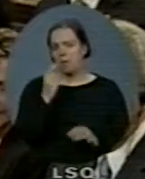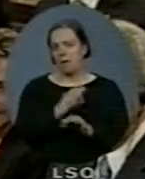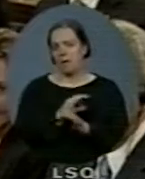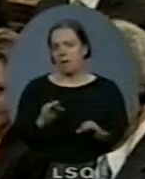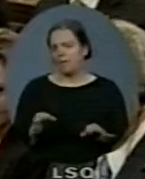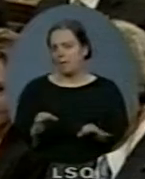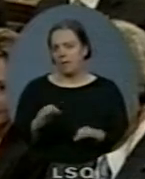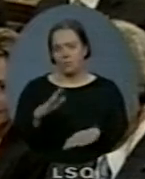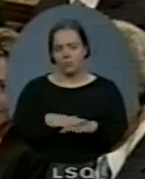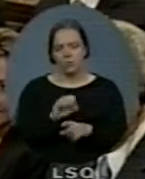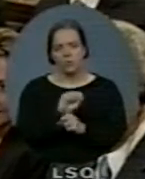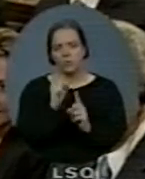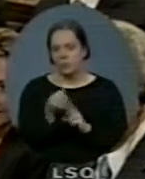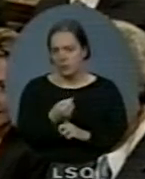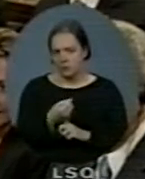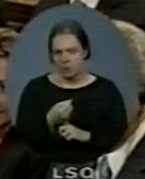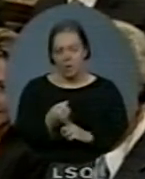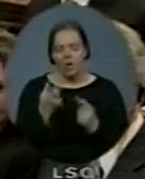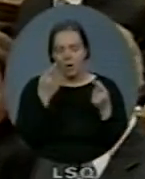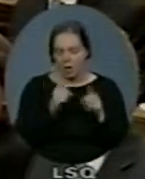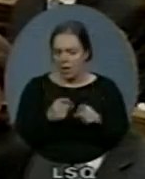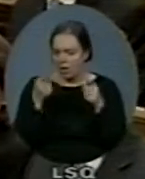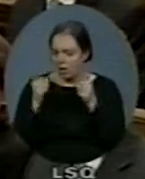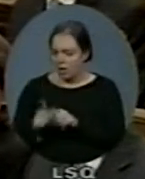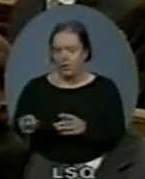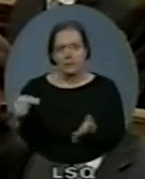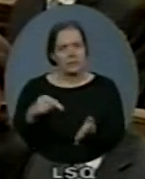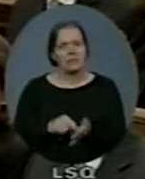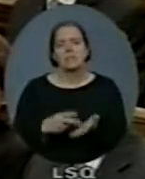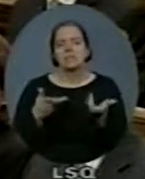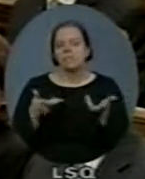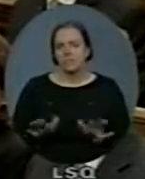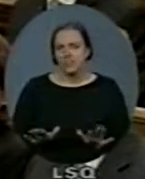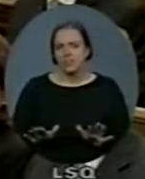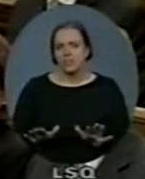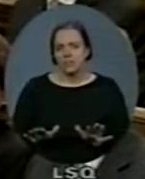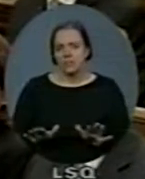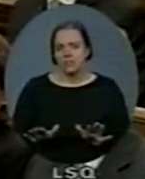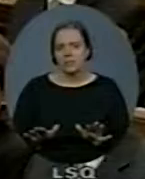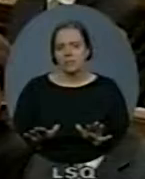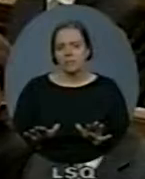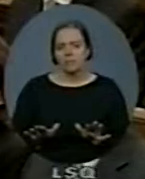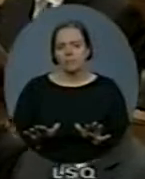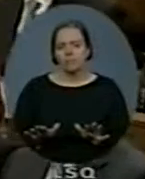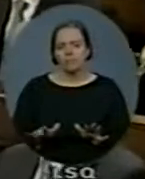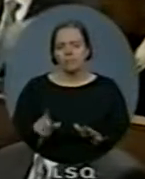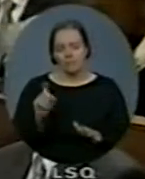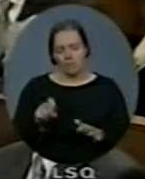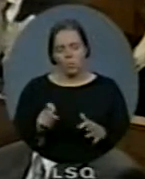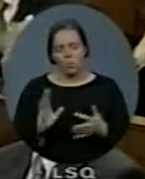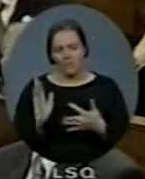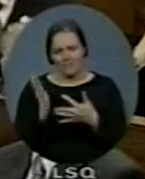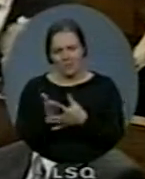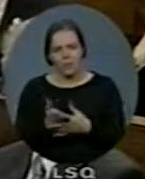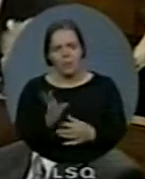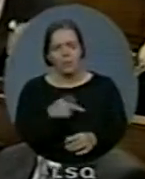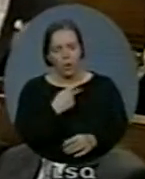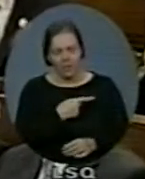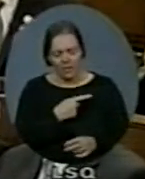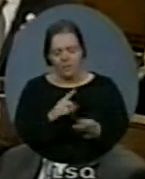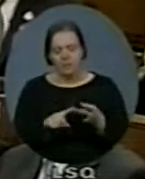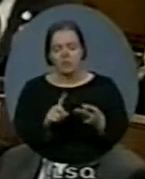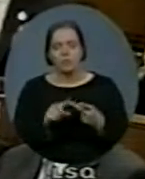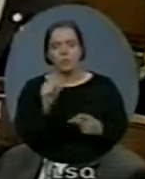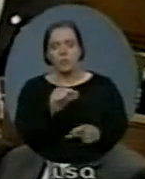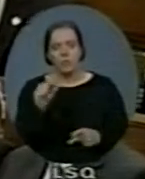work at a local level. They involve the province, they involve the federal government, they involve requests by those who are in the particular